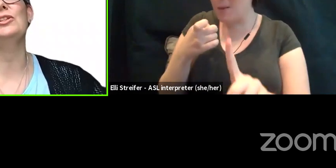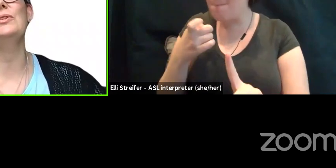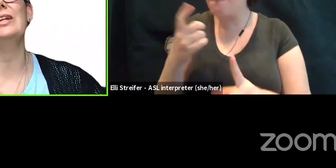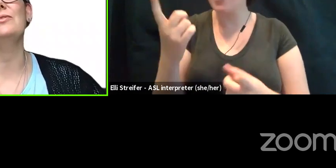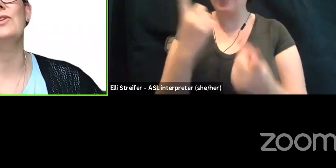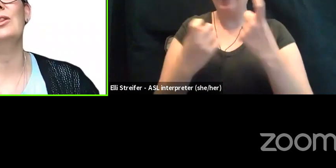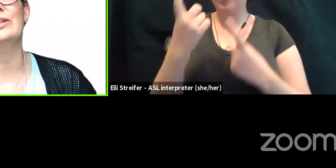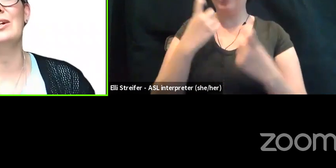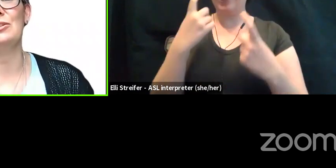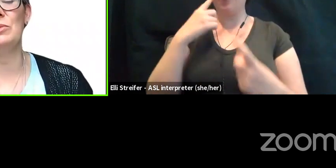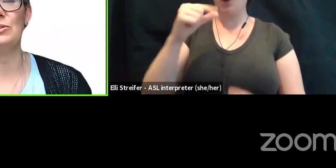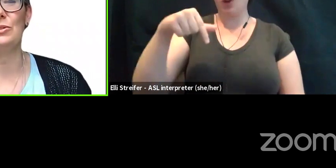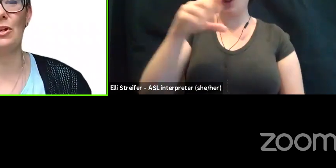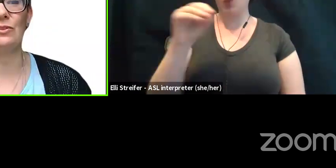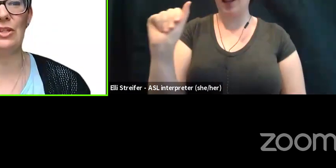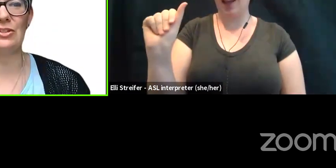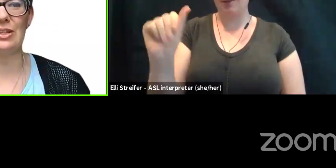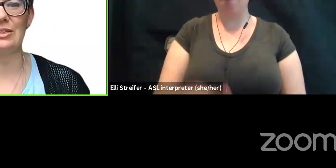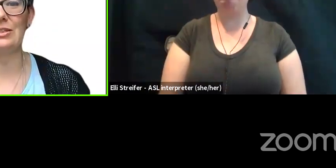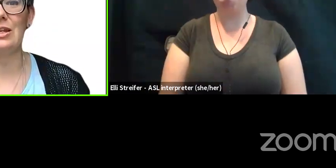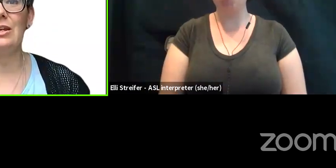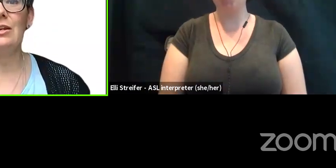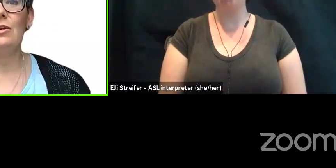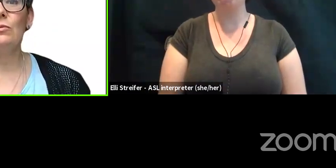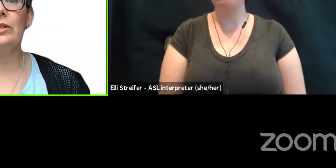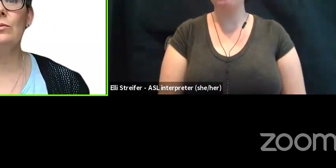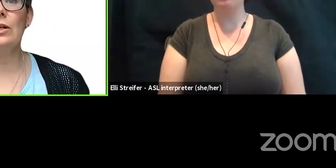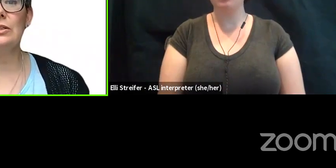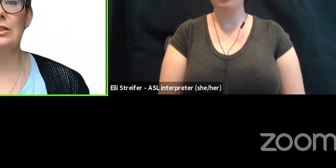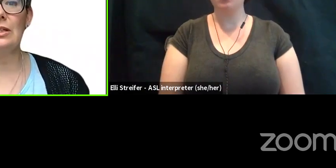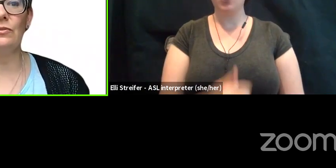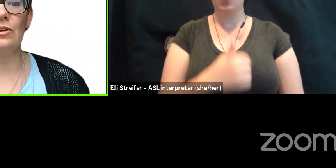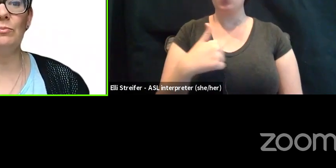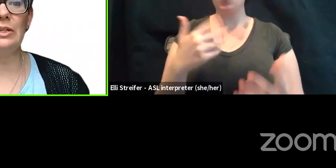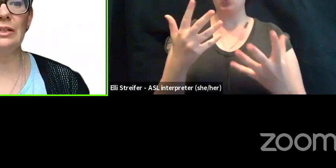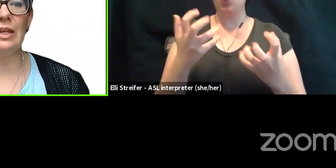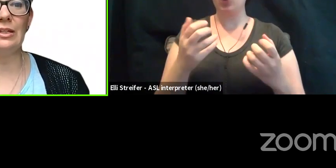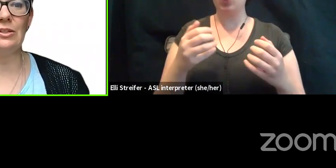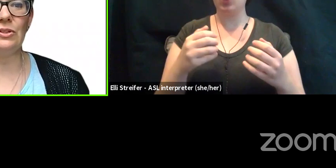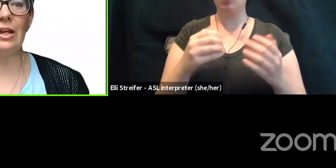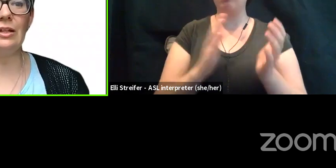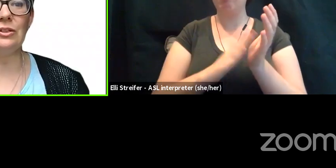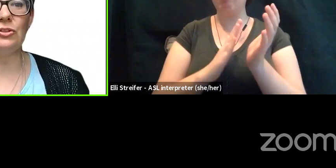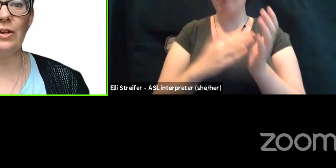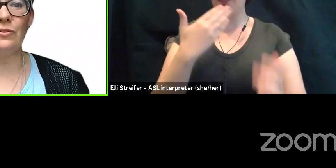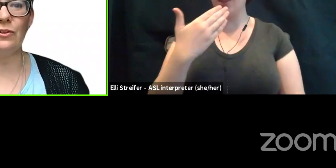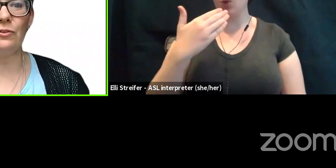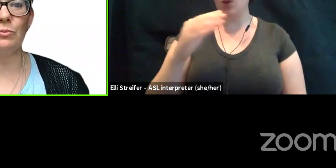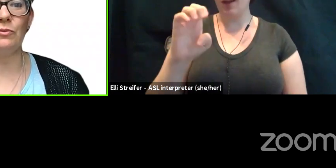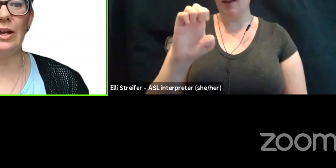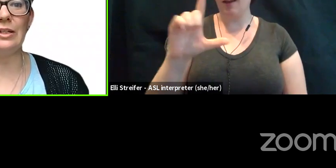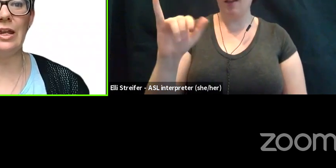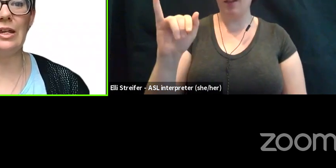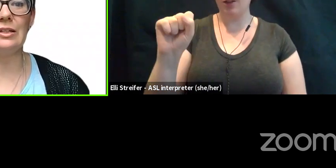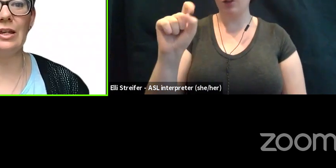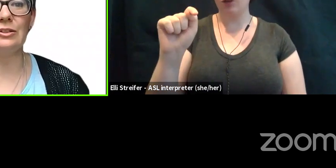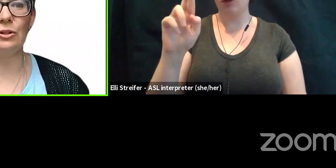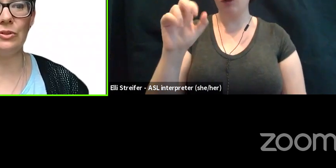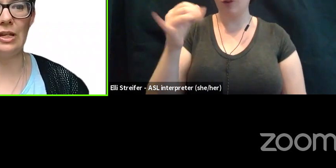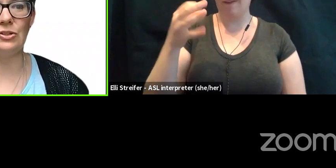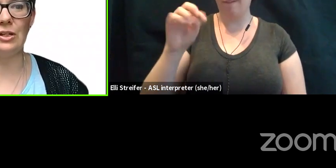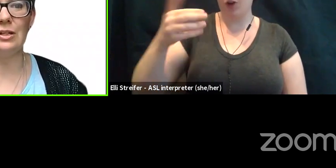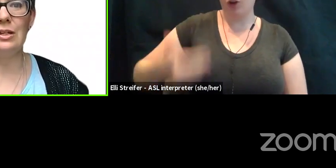for the Q&A following our speakers' conversations. We want to give a big thank you to Ellie Streifer for providing